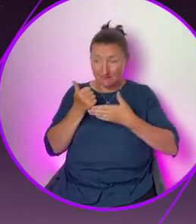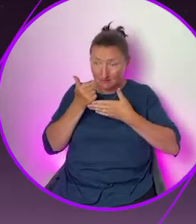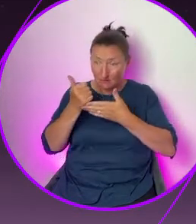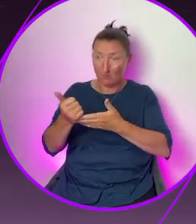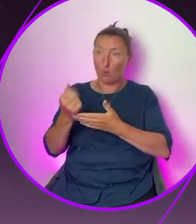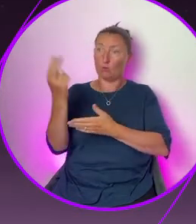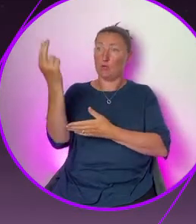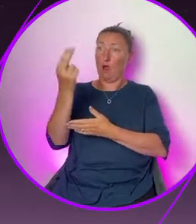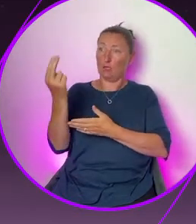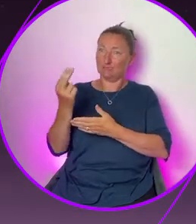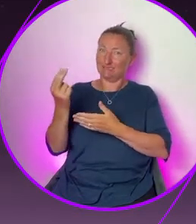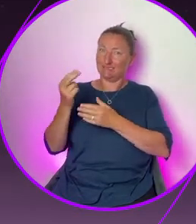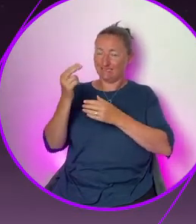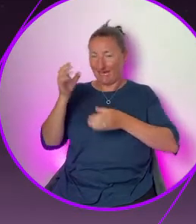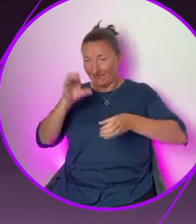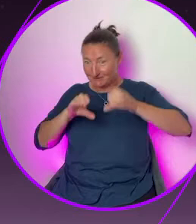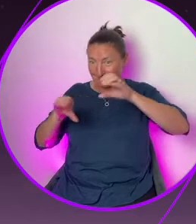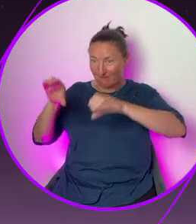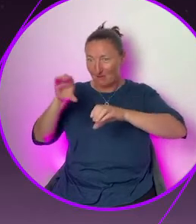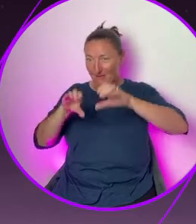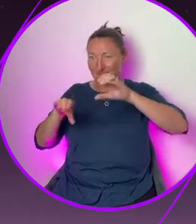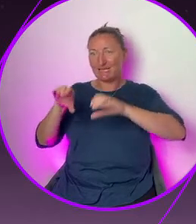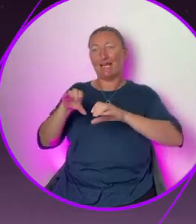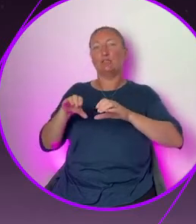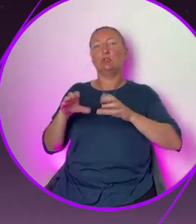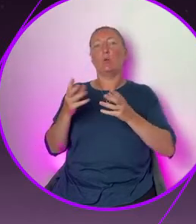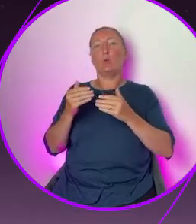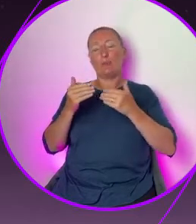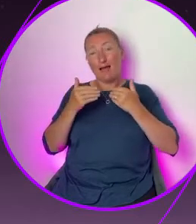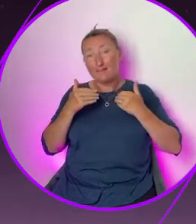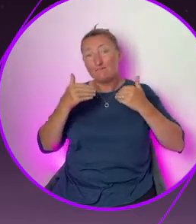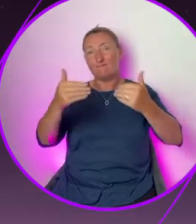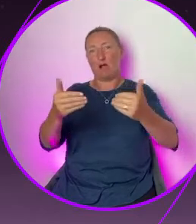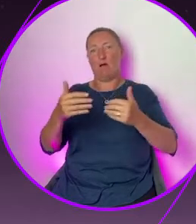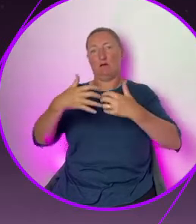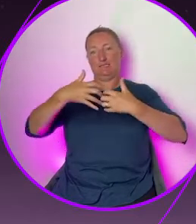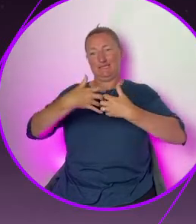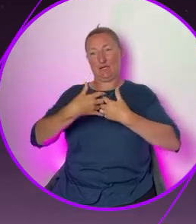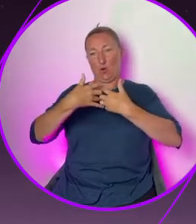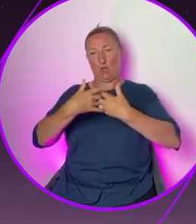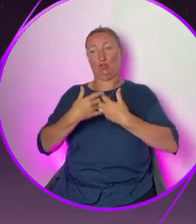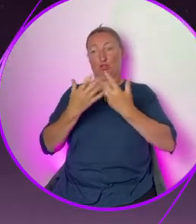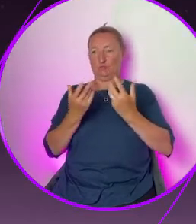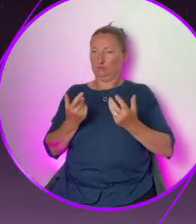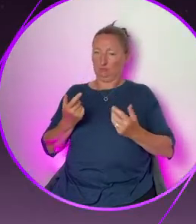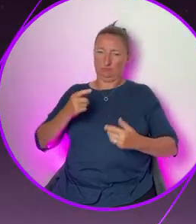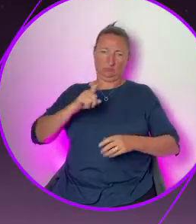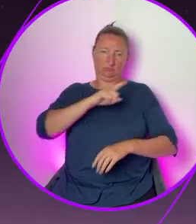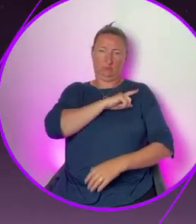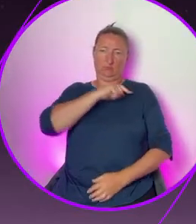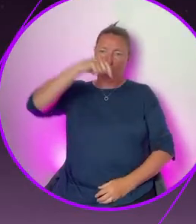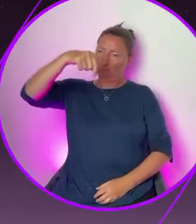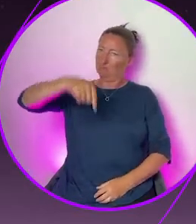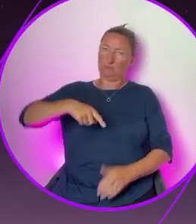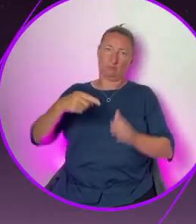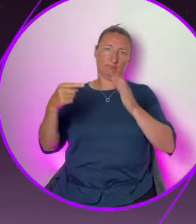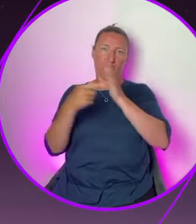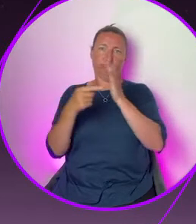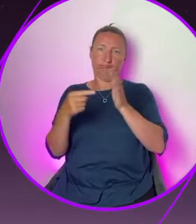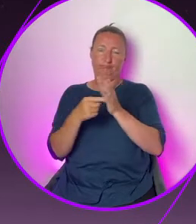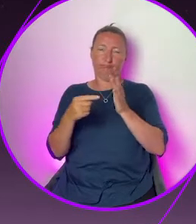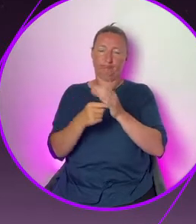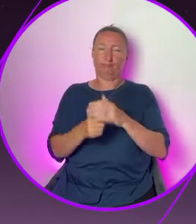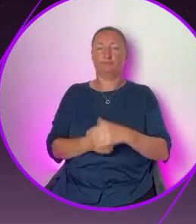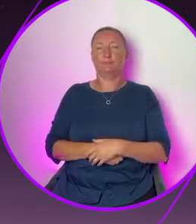experimentation with advanced technologies is really the key or the core of why we're here. So